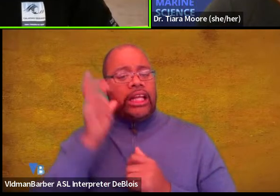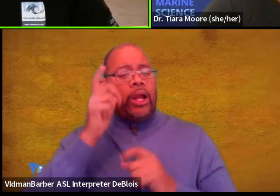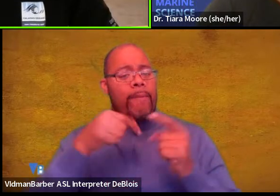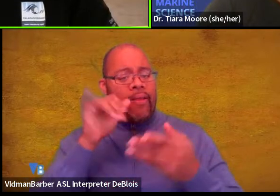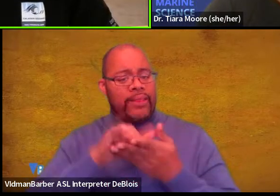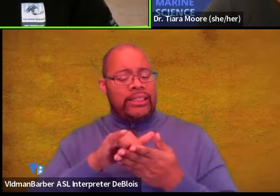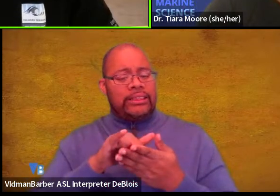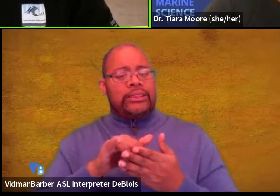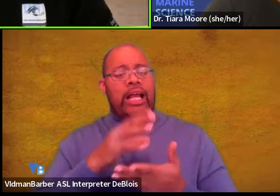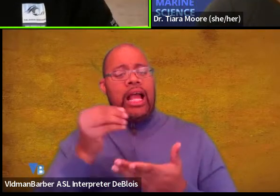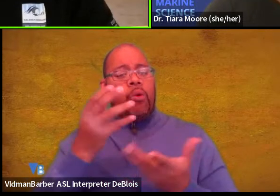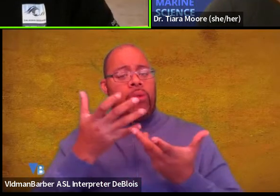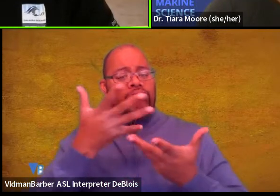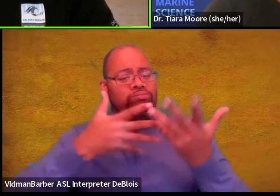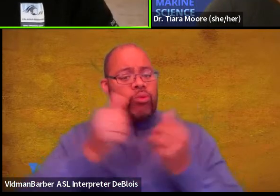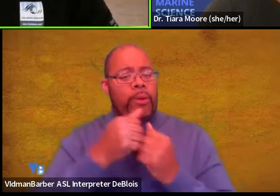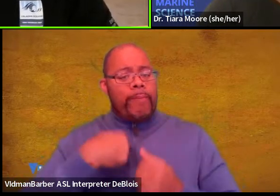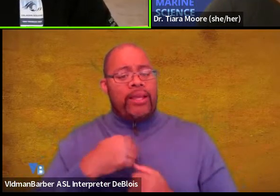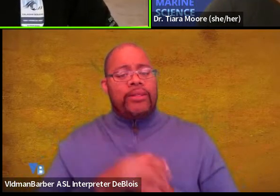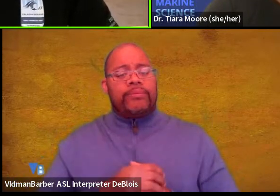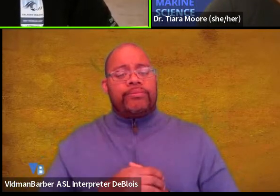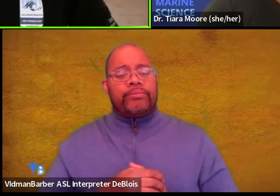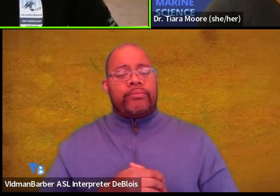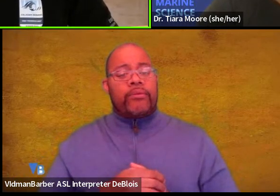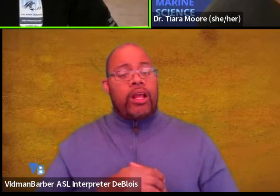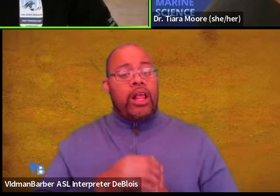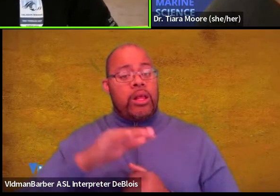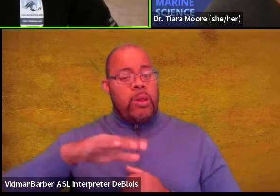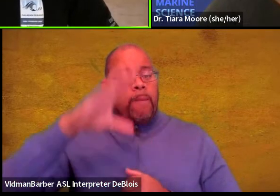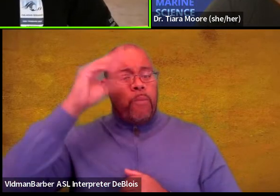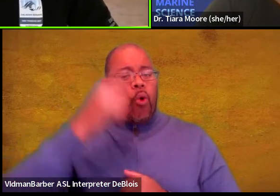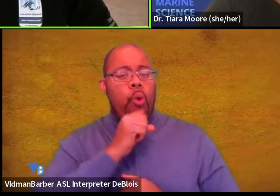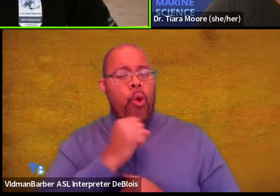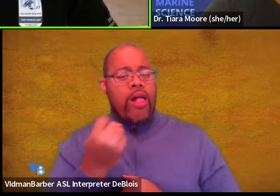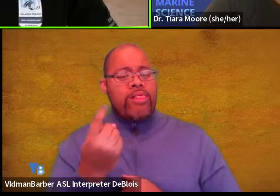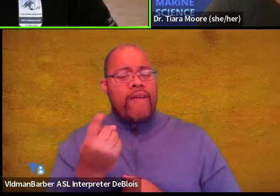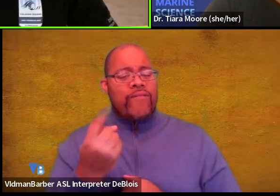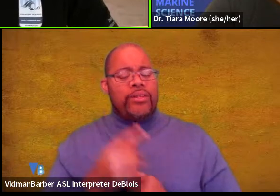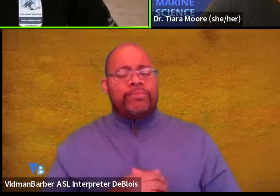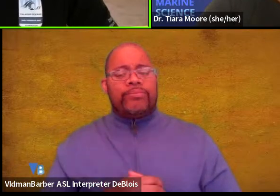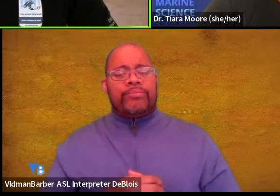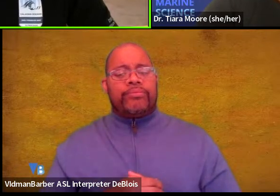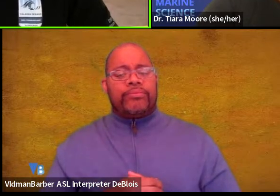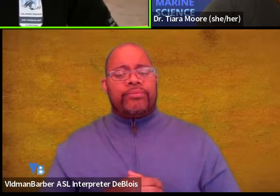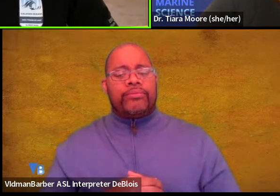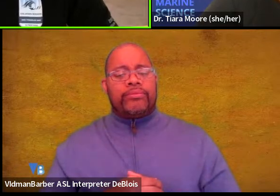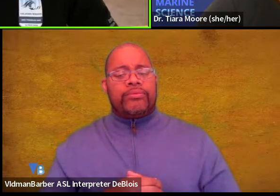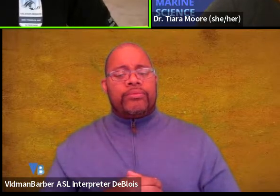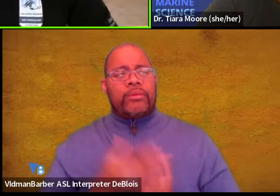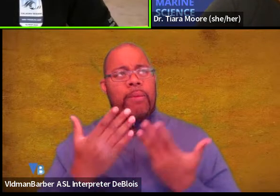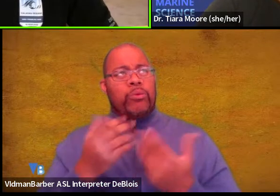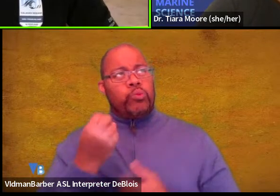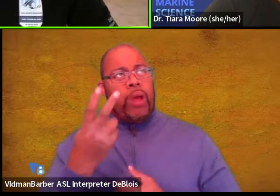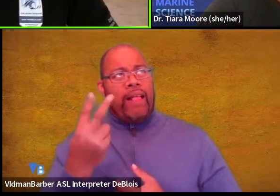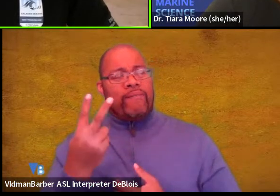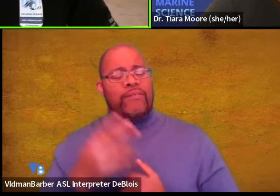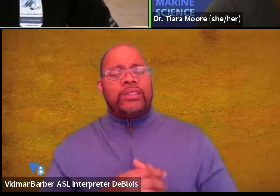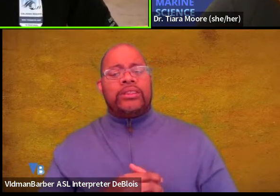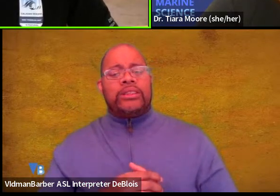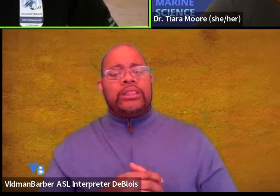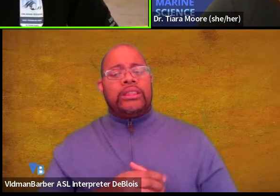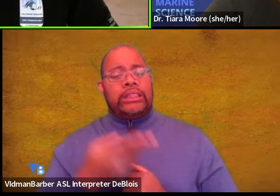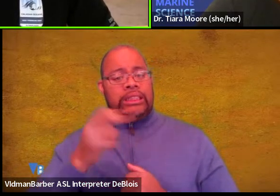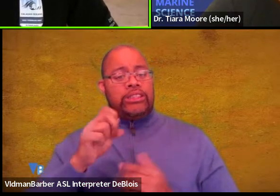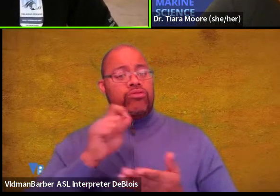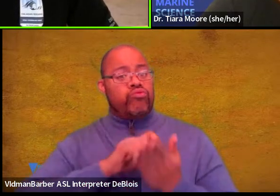about this and to interact with me. In fact, a little 11-year-old boy, or maybe he's 12,